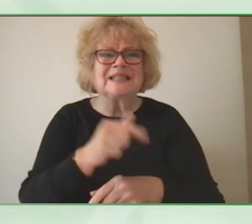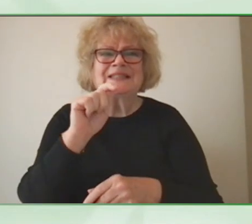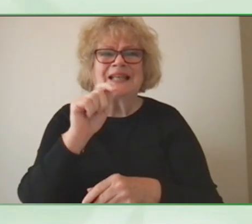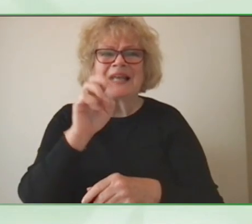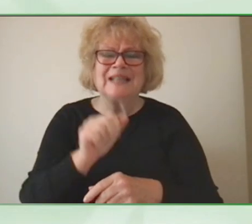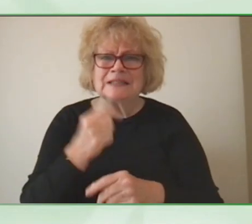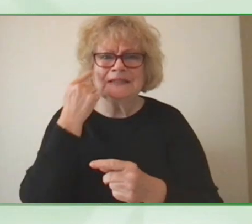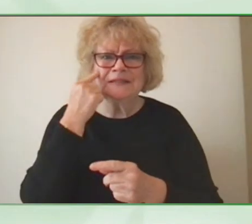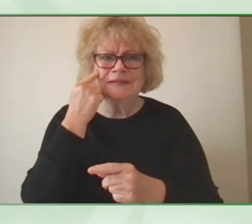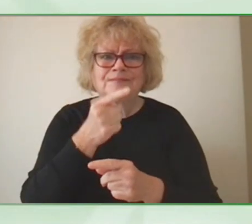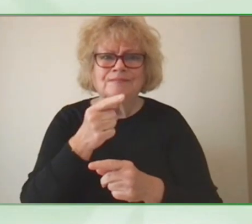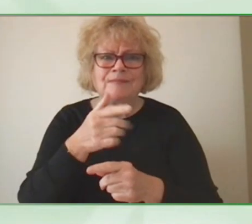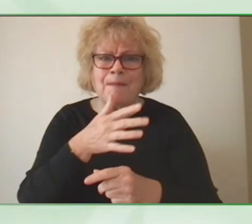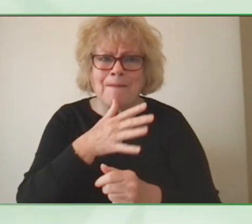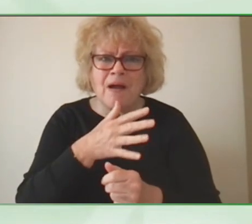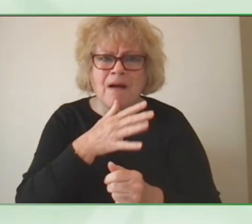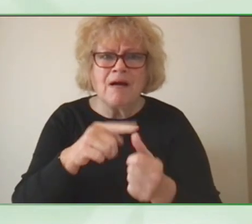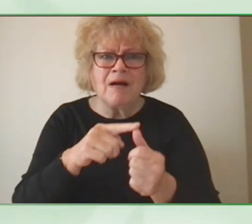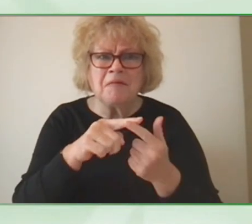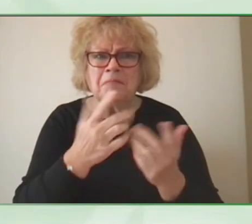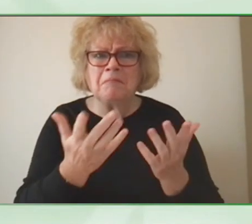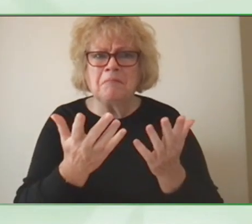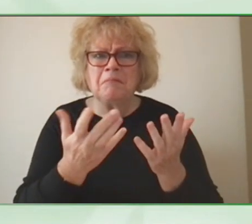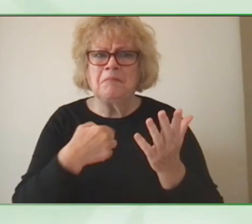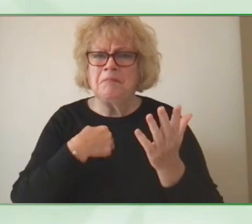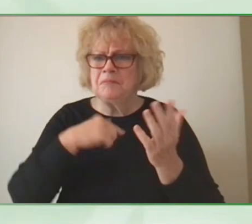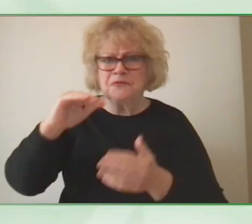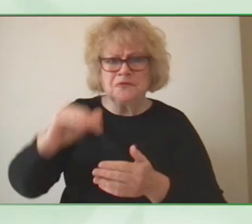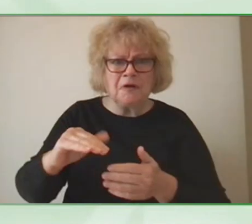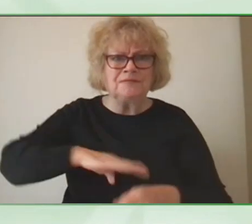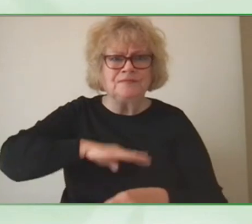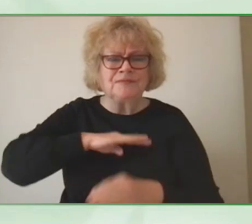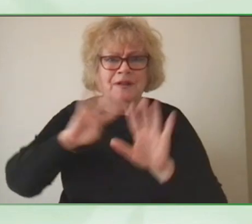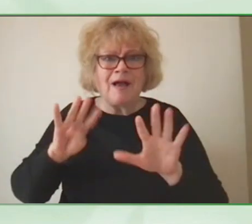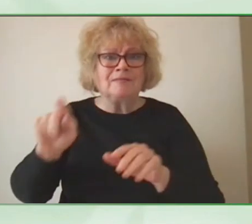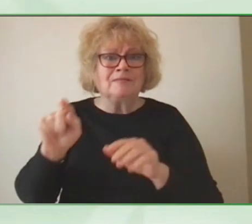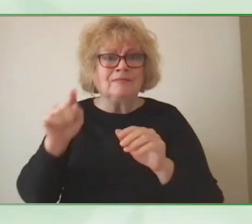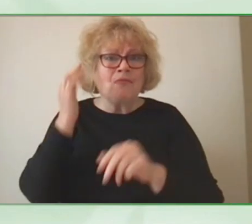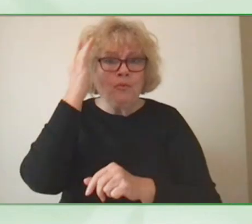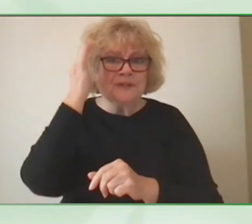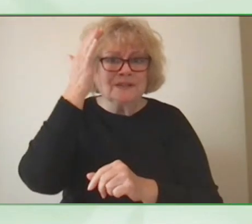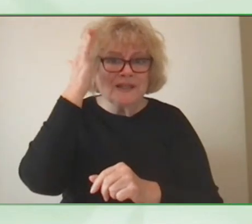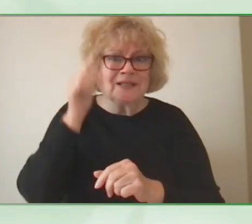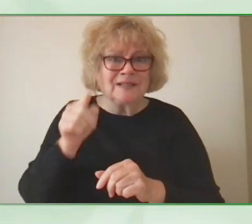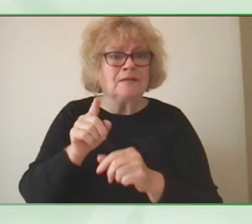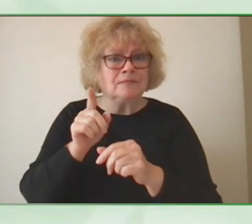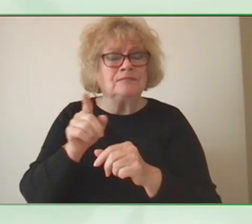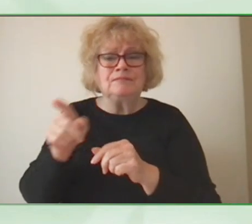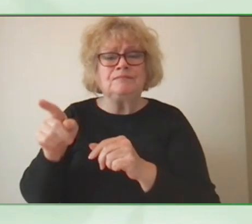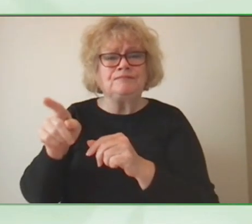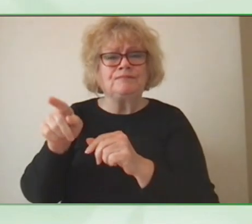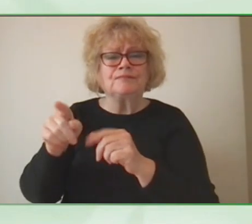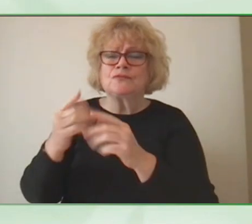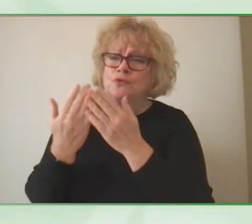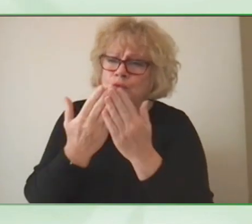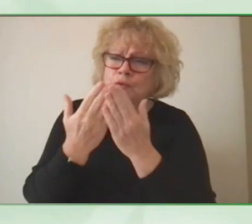school. During the hurricane, their house was destroyed, the school was destroyed, and many of